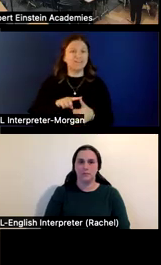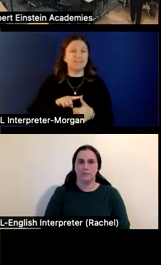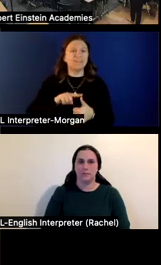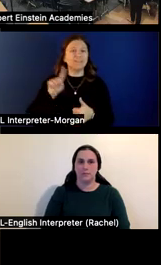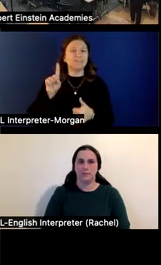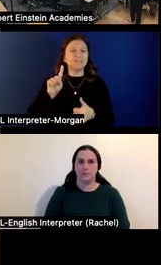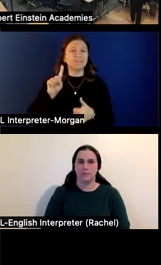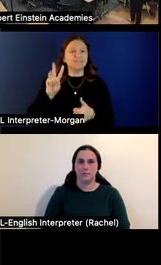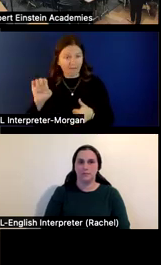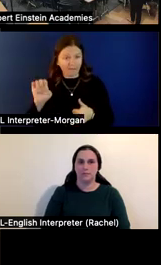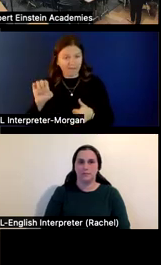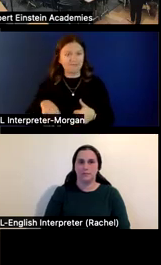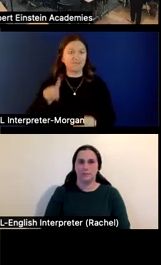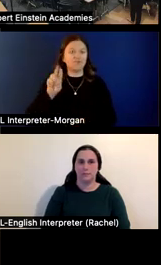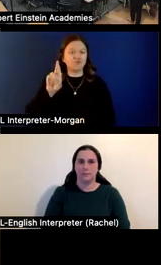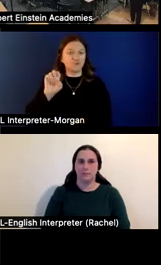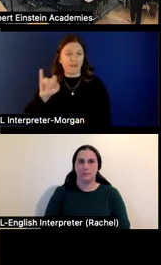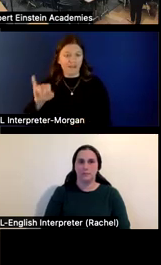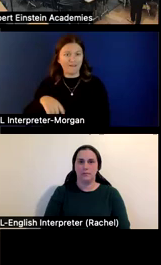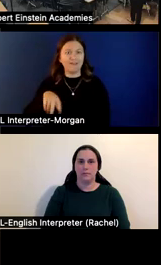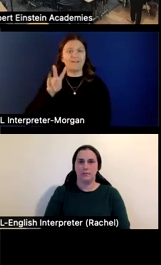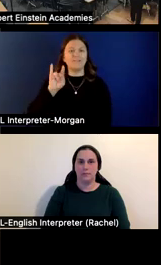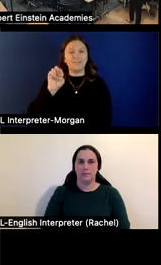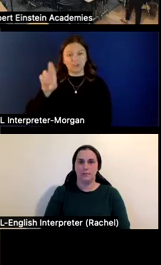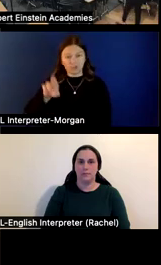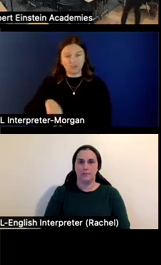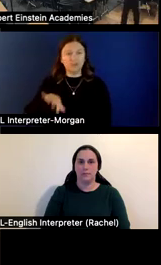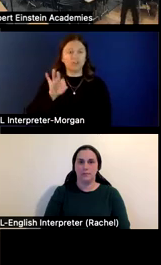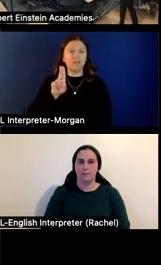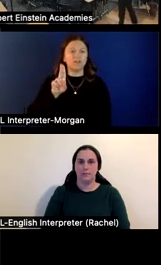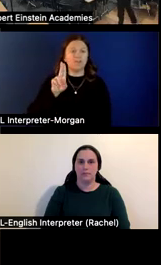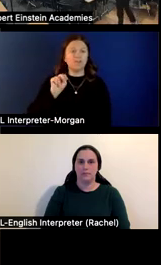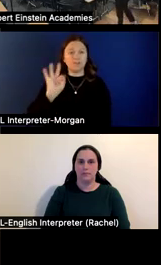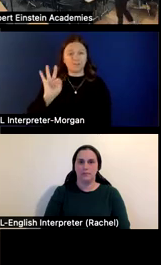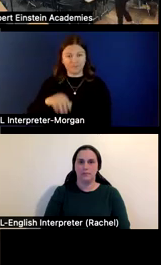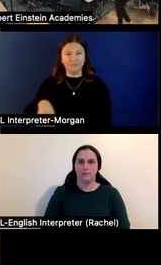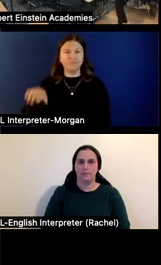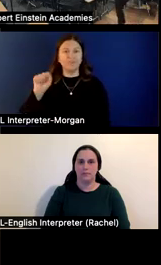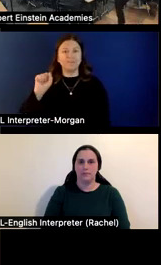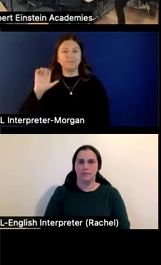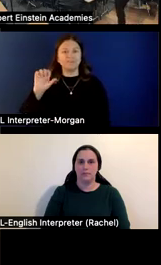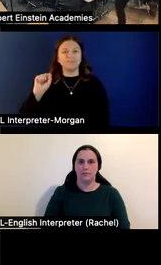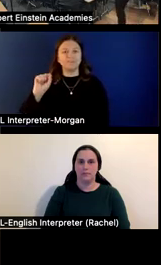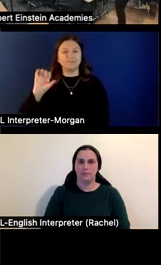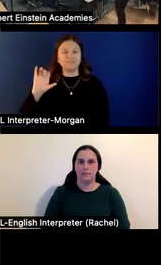drei, 4, 5, 6, 7,